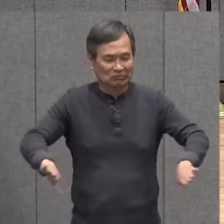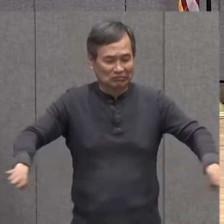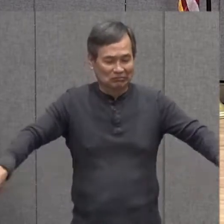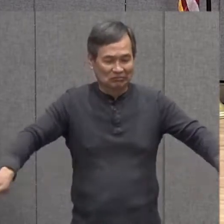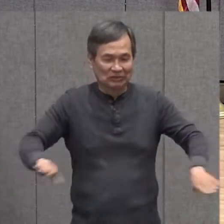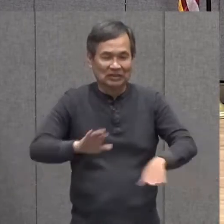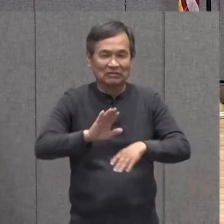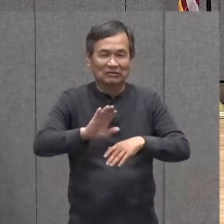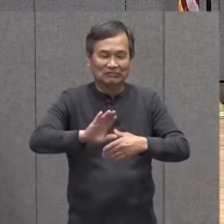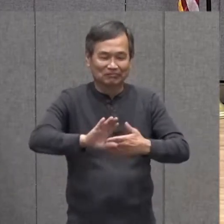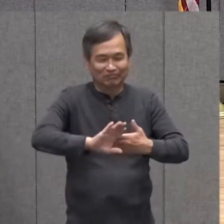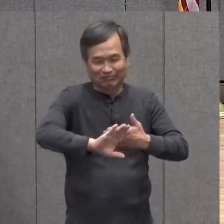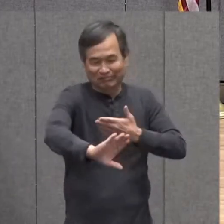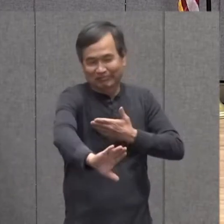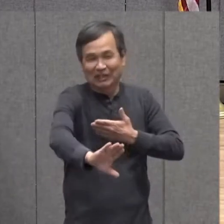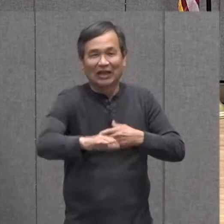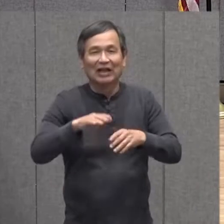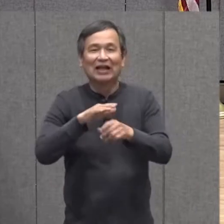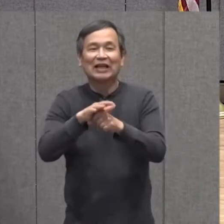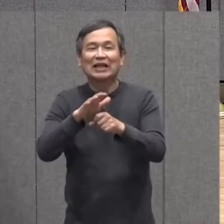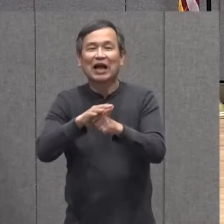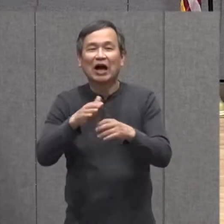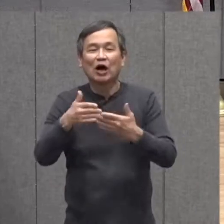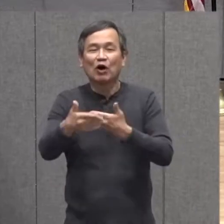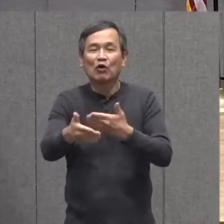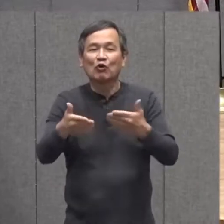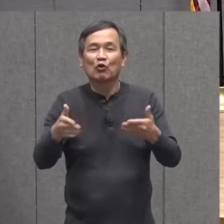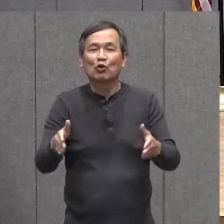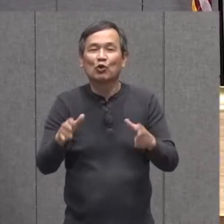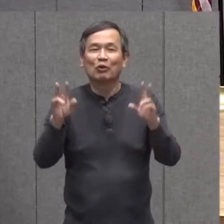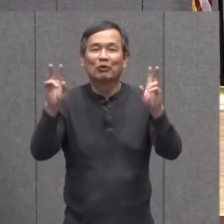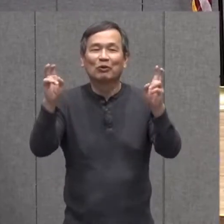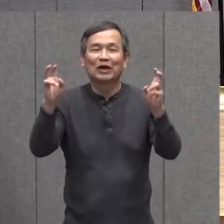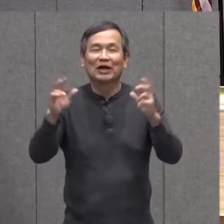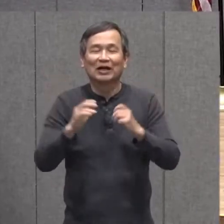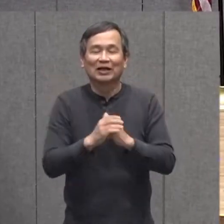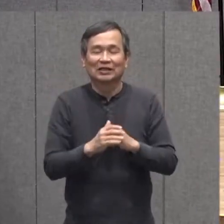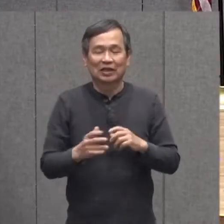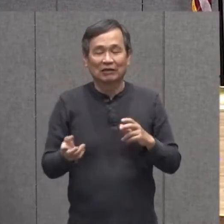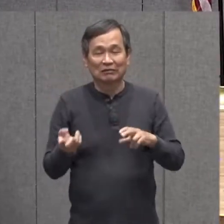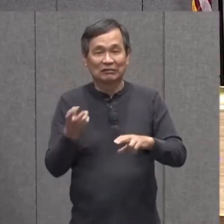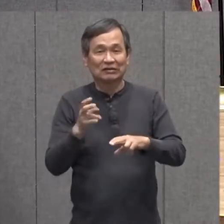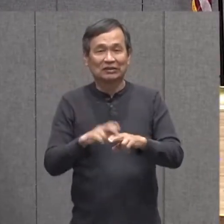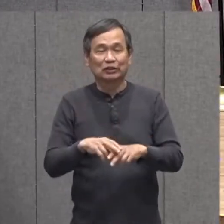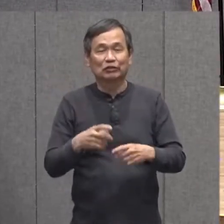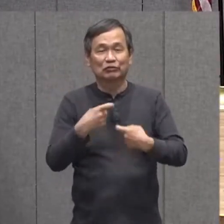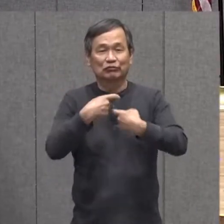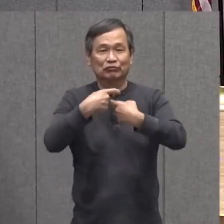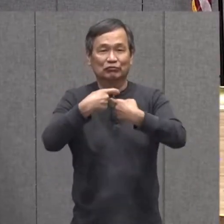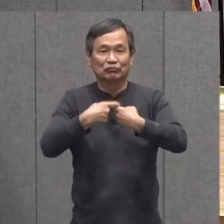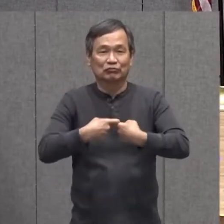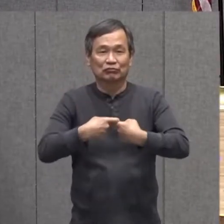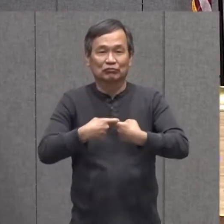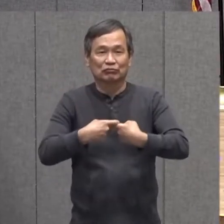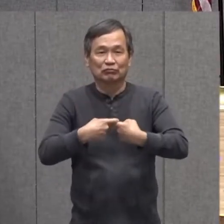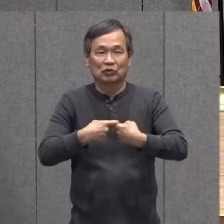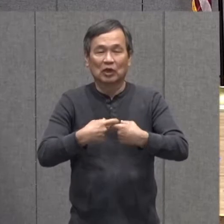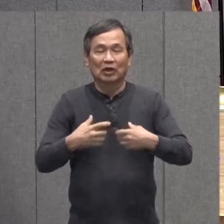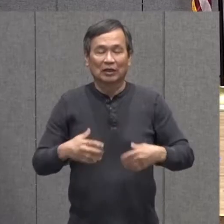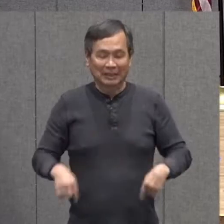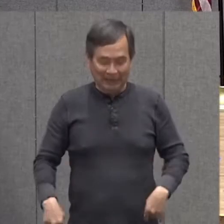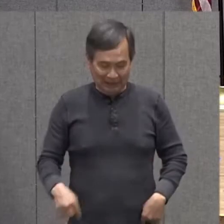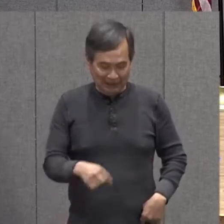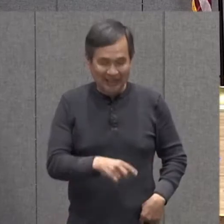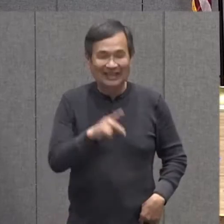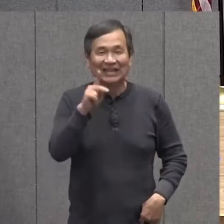the way, all right? And you're going to go ahead and have a seat just right down, all right? So go ahead and sit down. You're going to sit